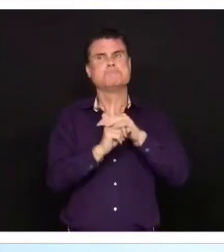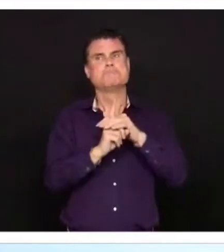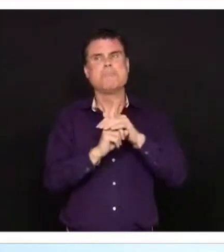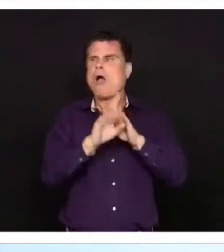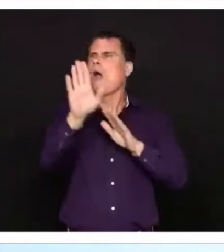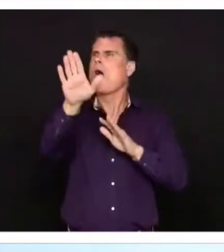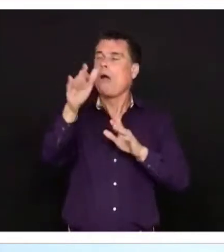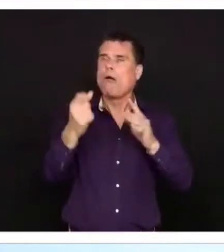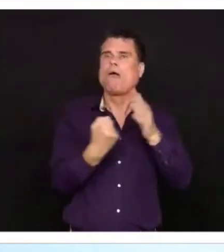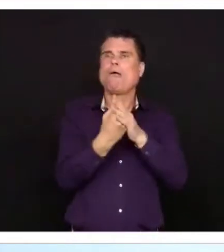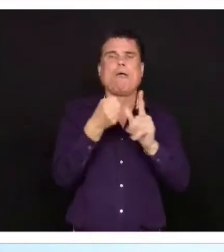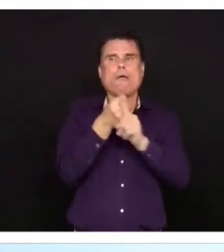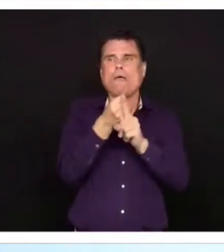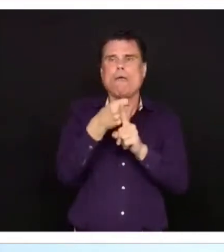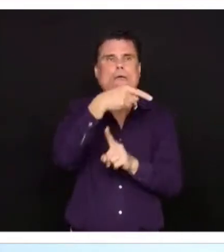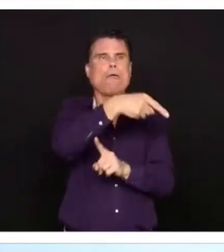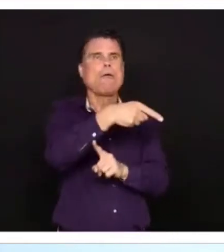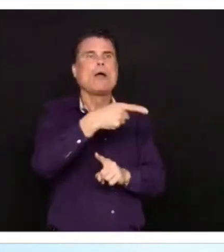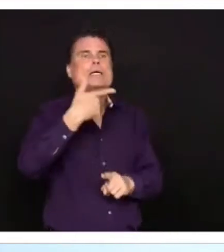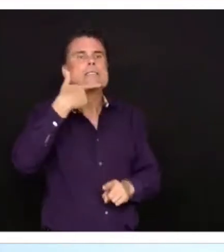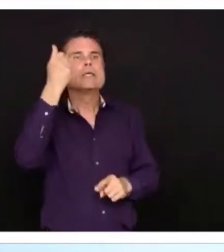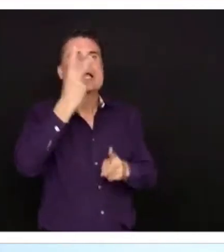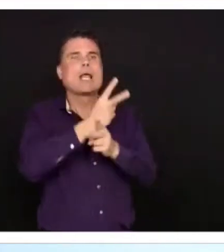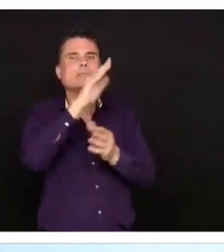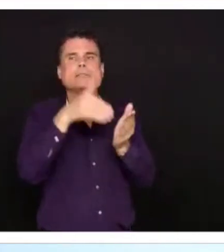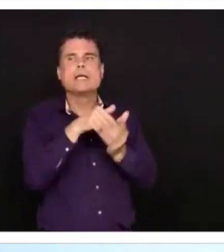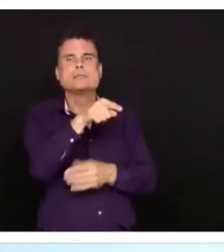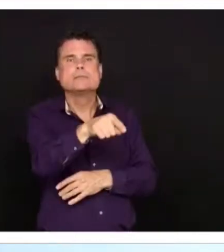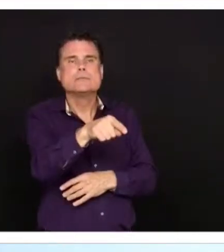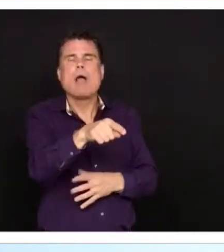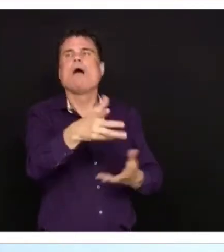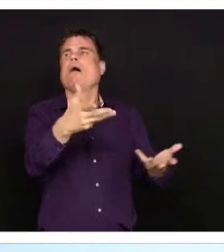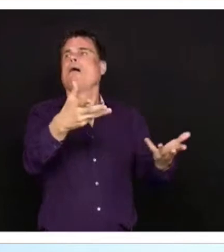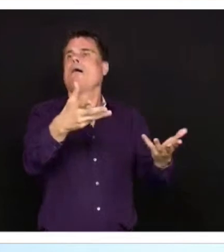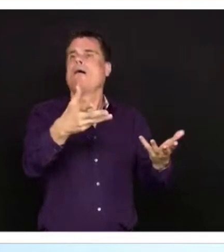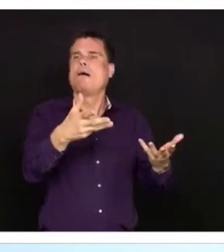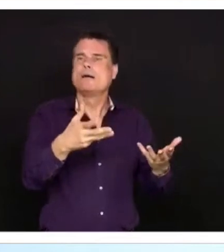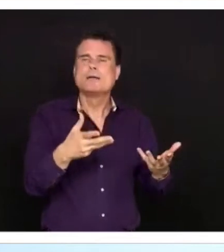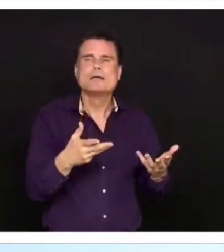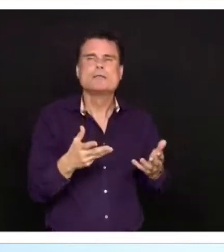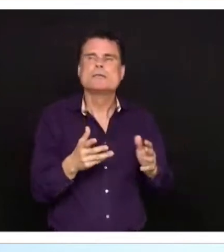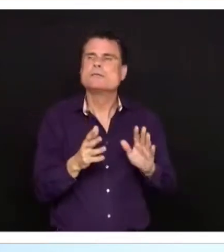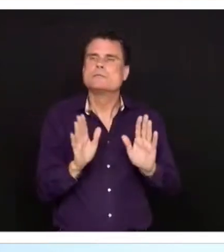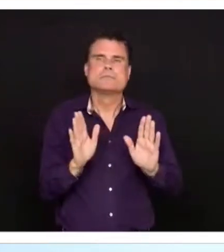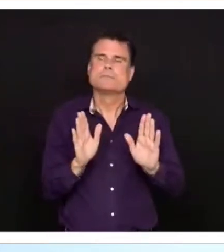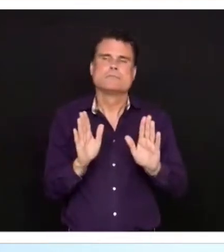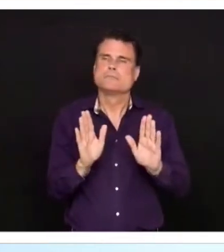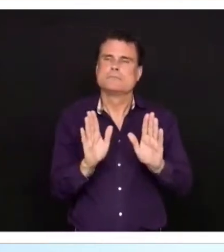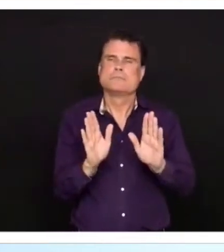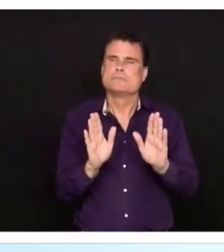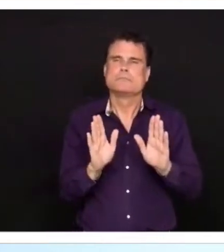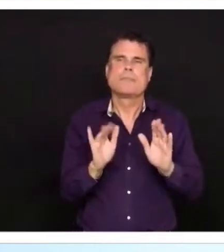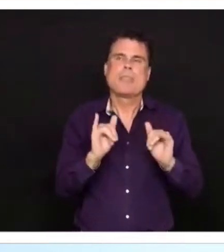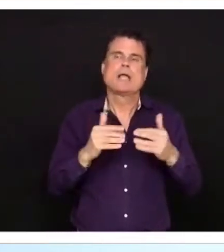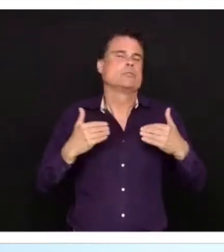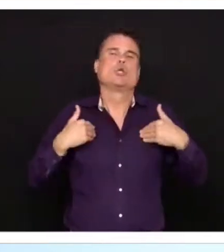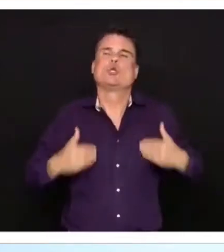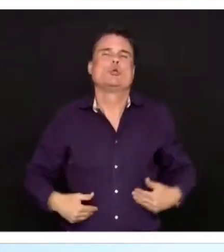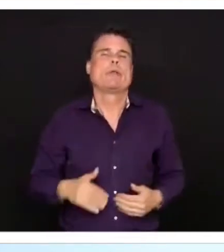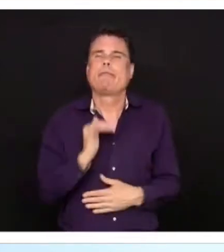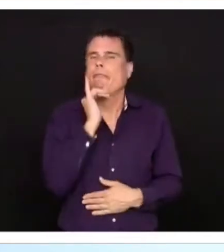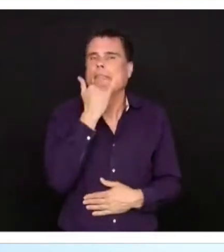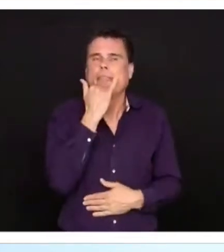that got done, but just because it's a large, complicated system, and we had some challenges with some of the data